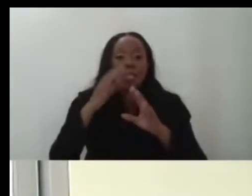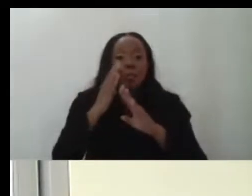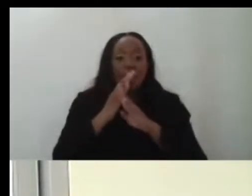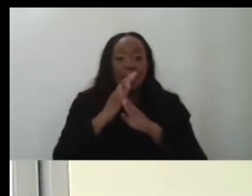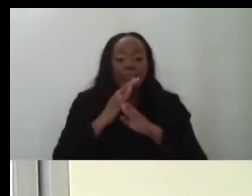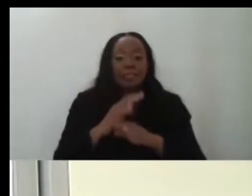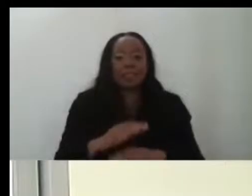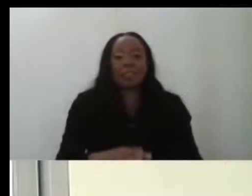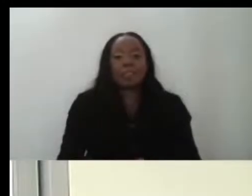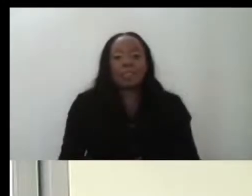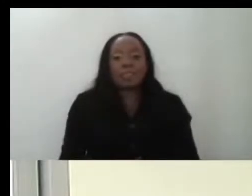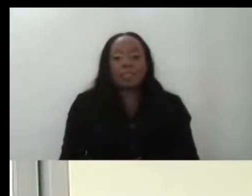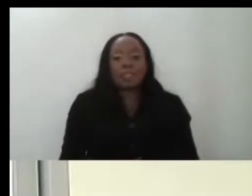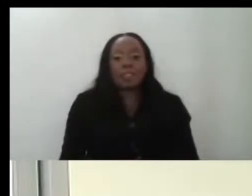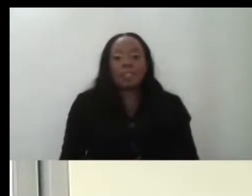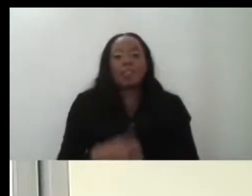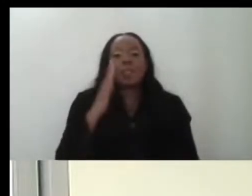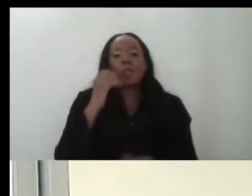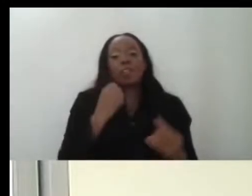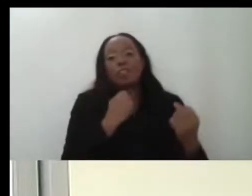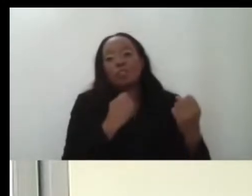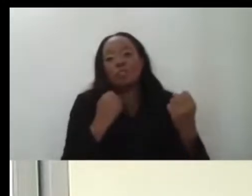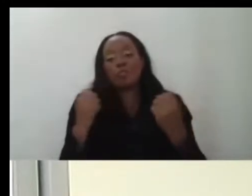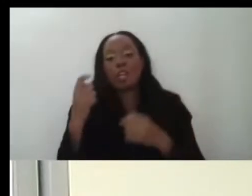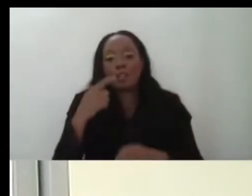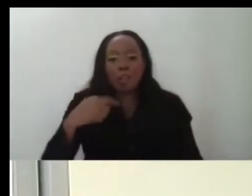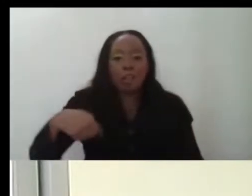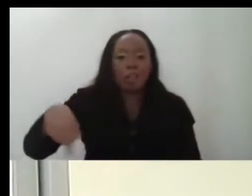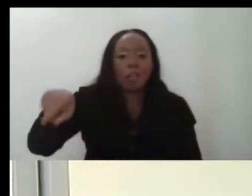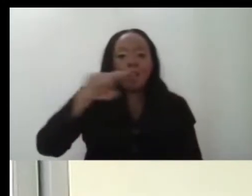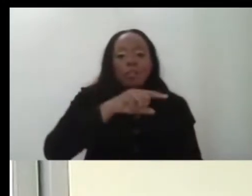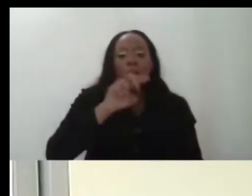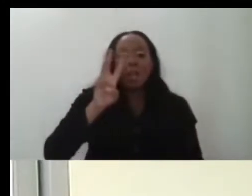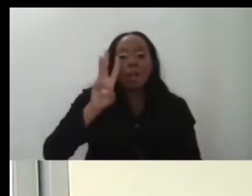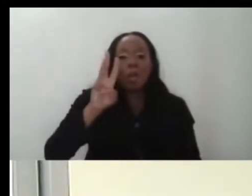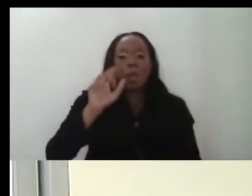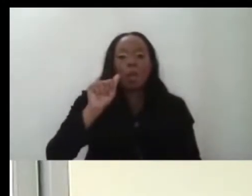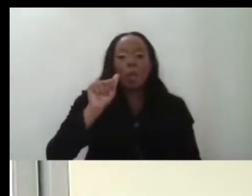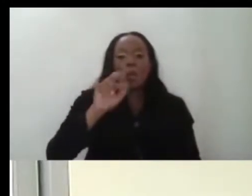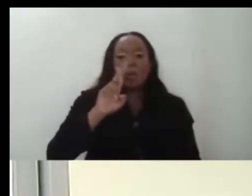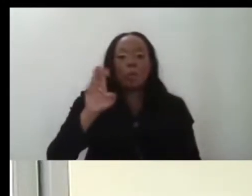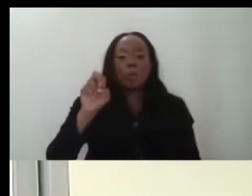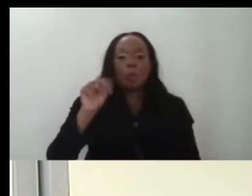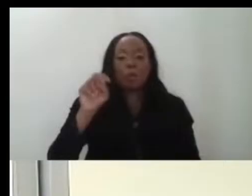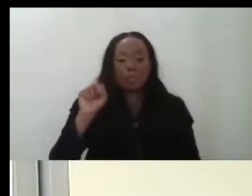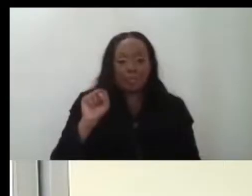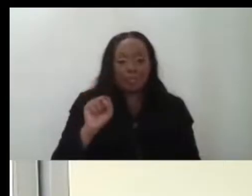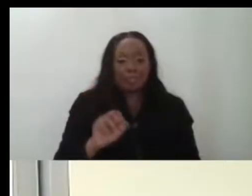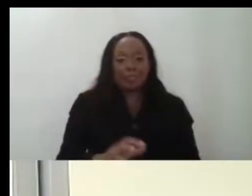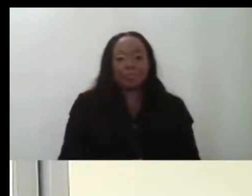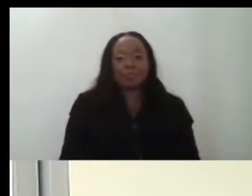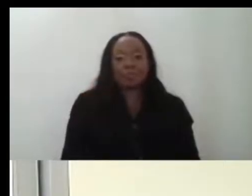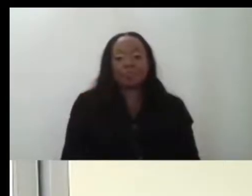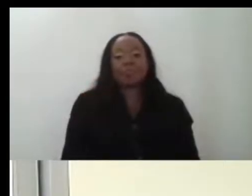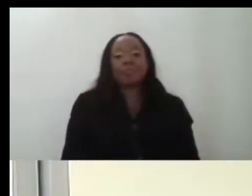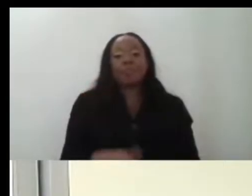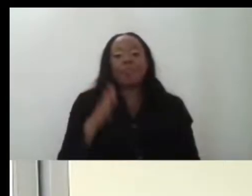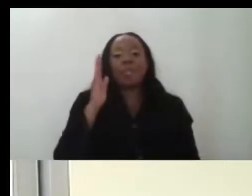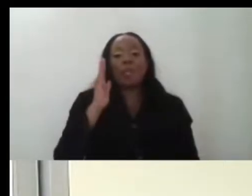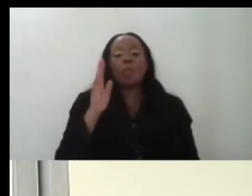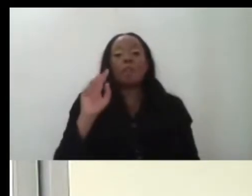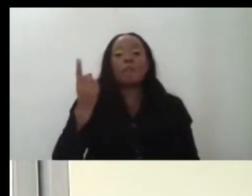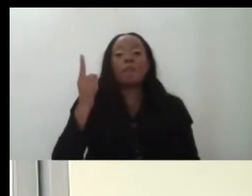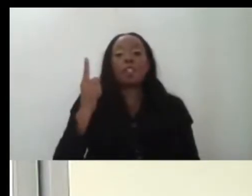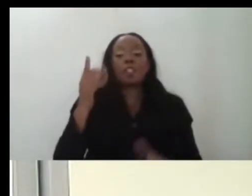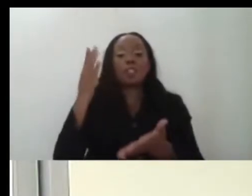us around the Warrens area. Of course, we'll be making our first stop at our branded bus shelter. And